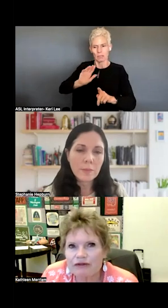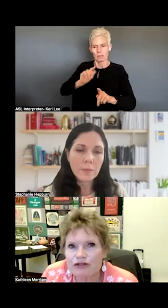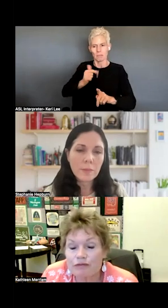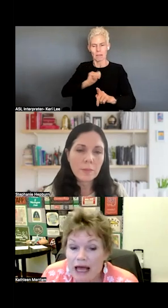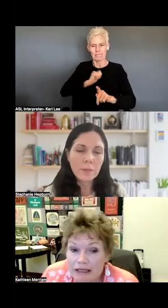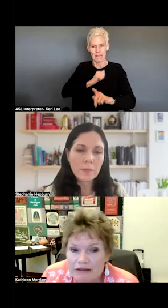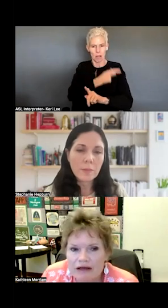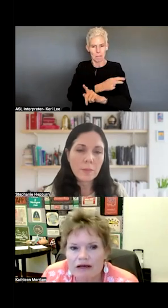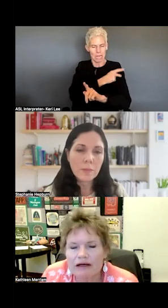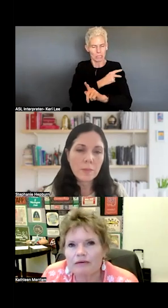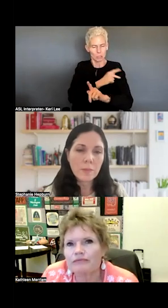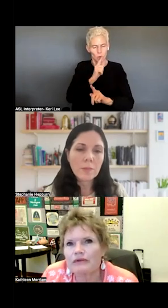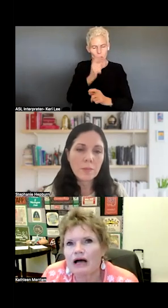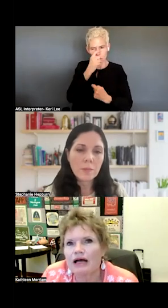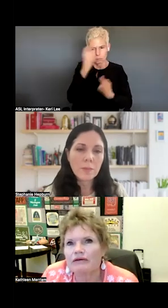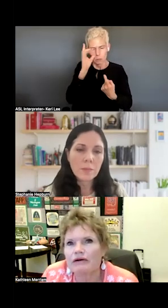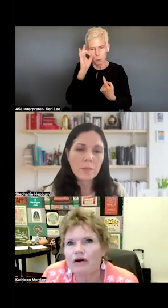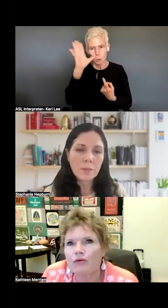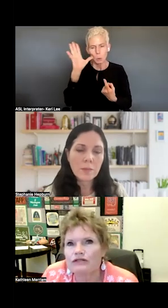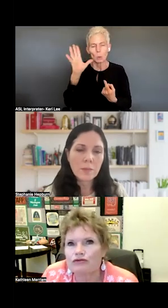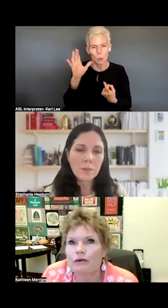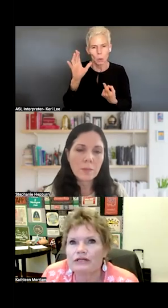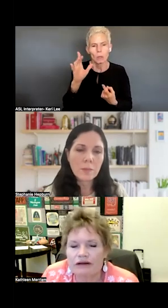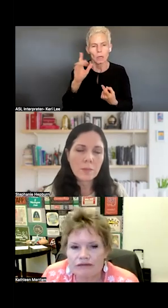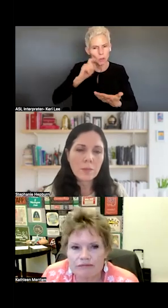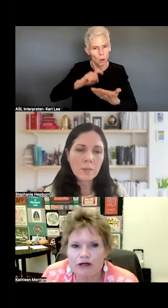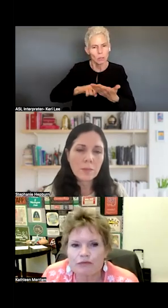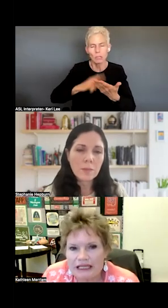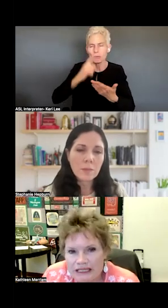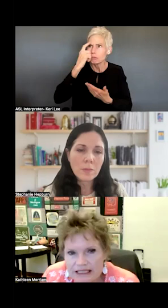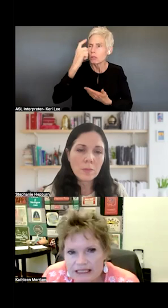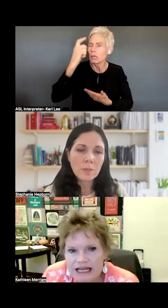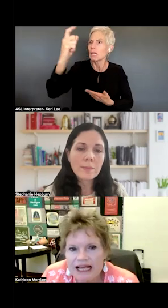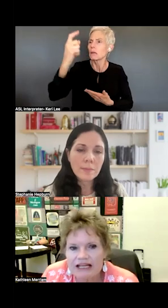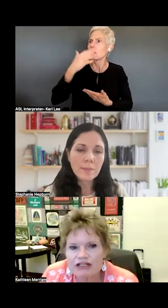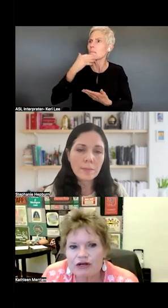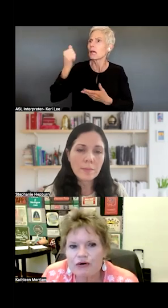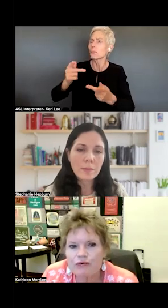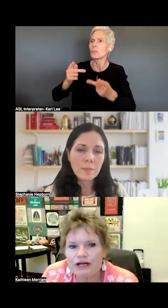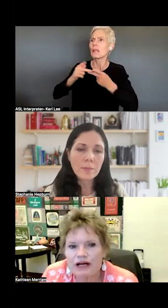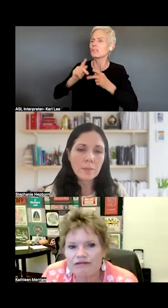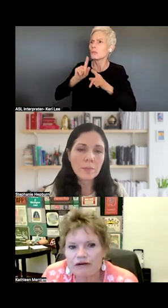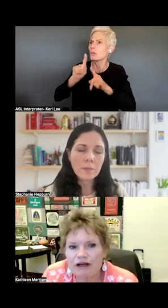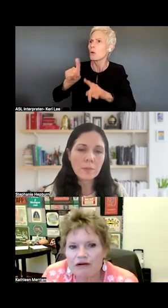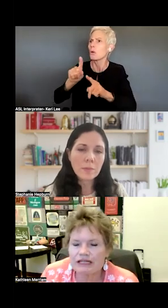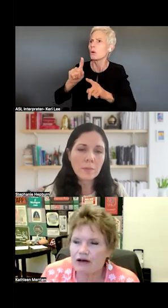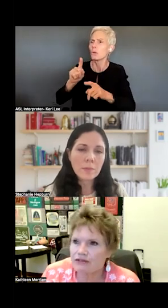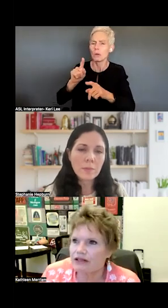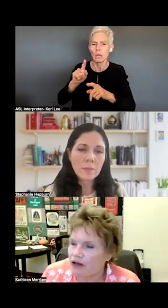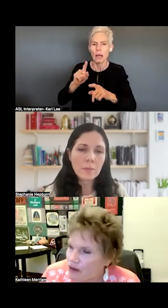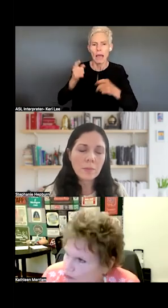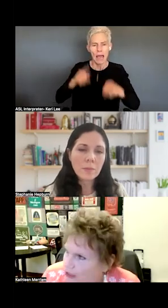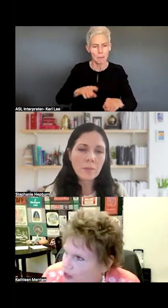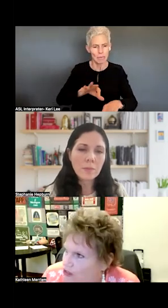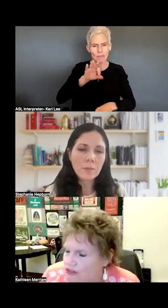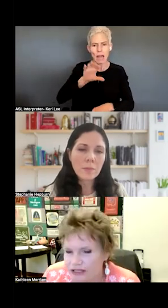found it very traumatic. I always dreamt of better places. And so when I found Fountain House, I